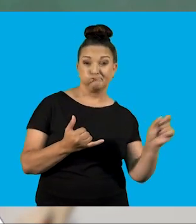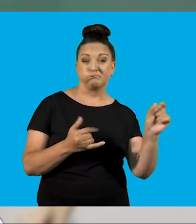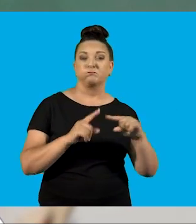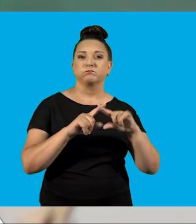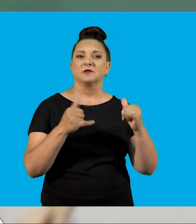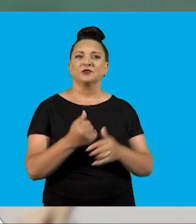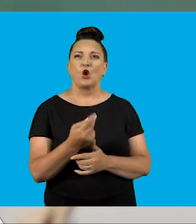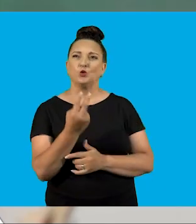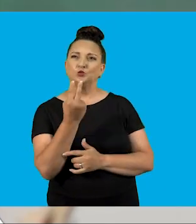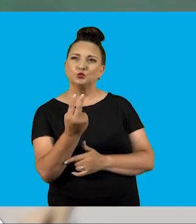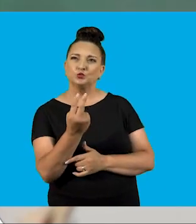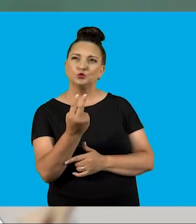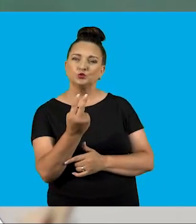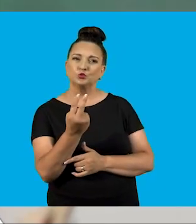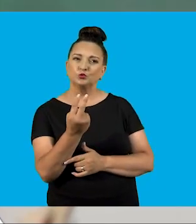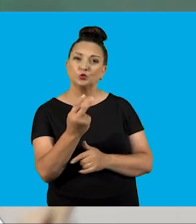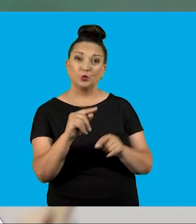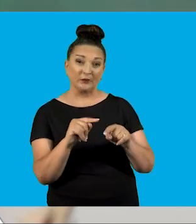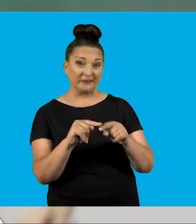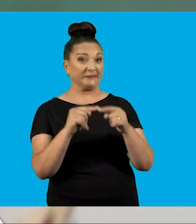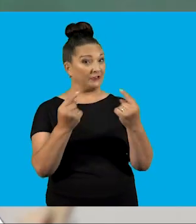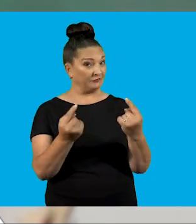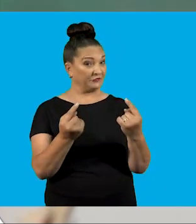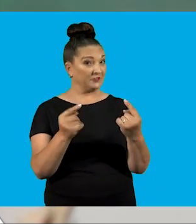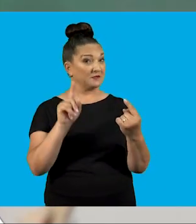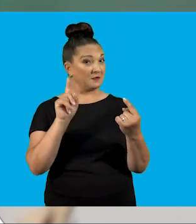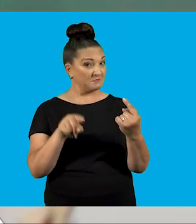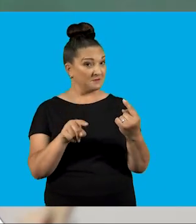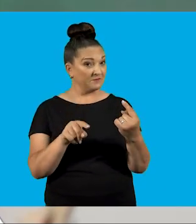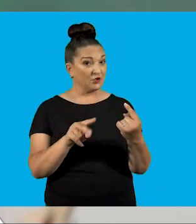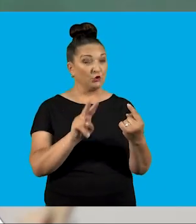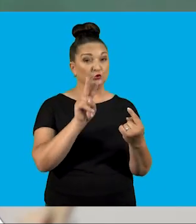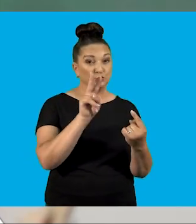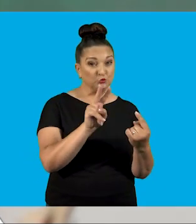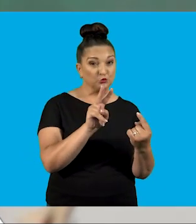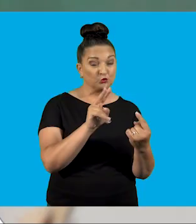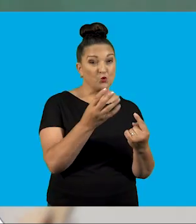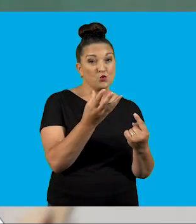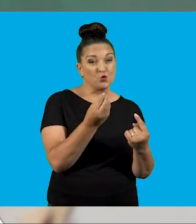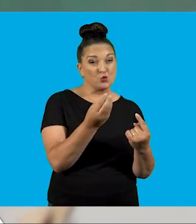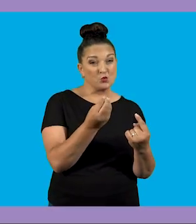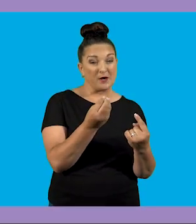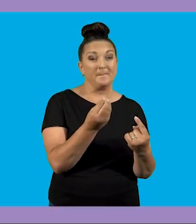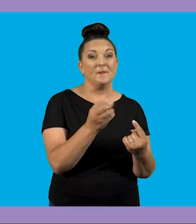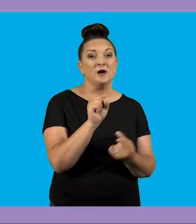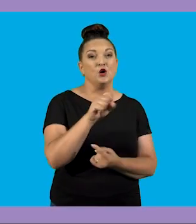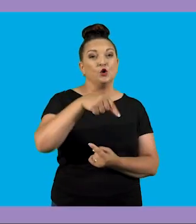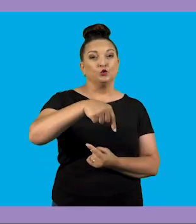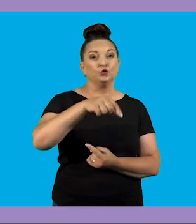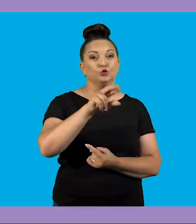factorizing with finding the difference of two squares. Remember, there must be a difference and there must be two square numbers.